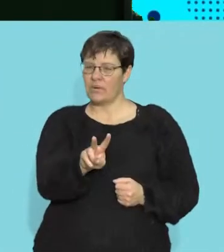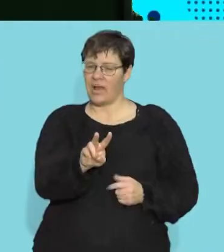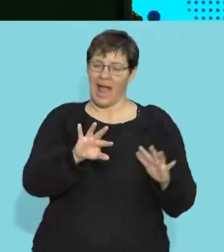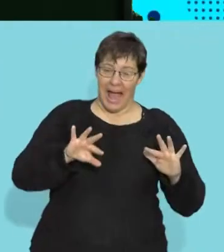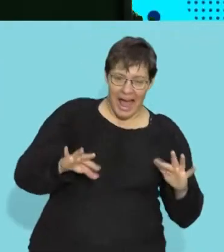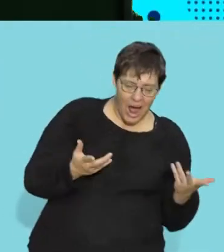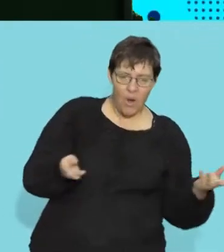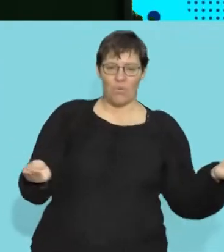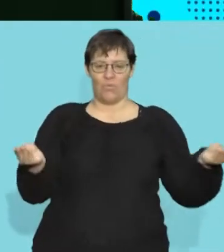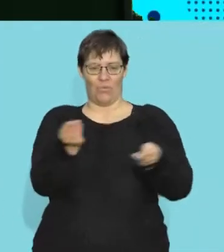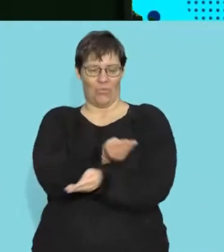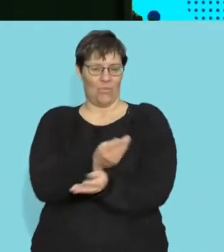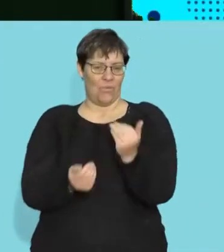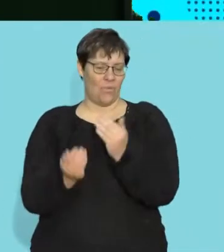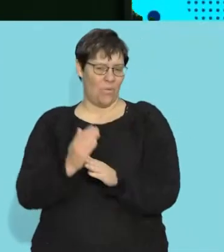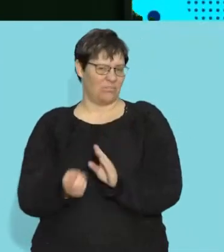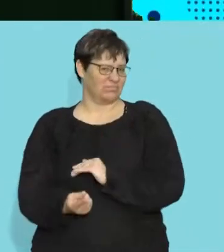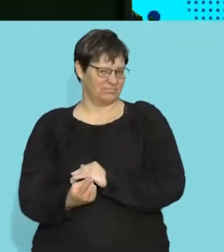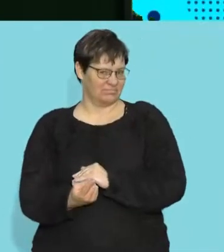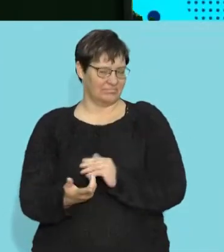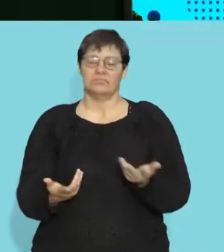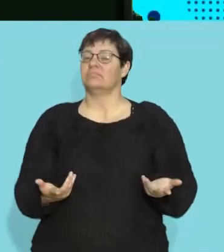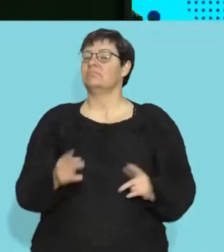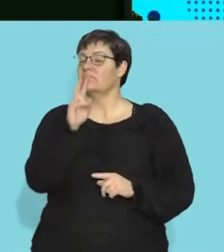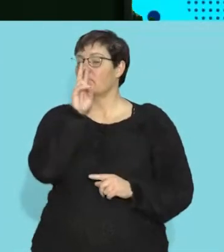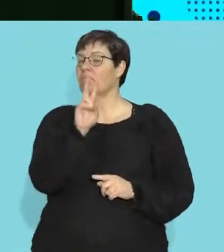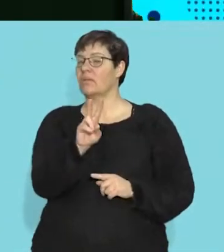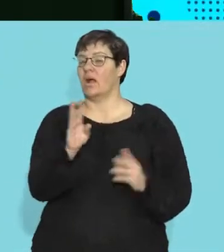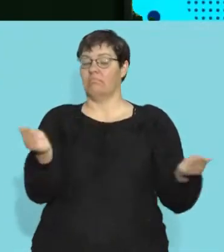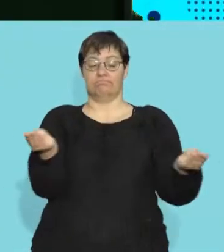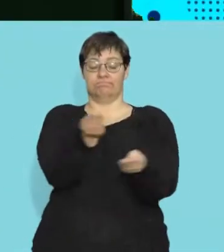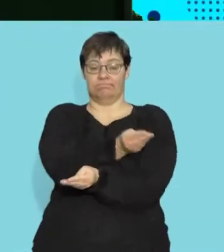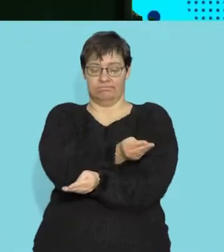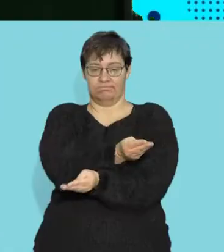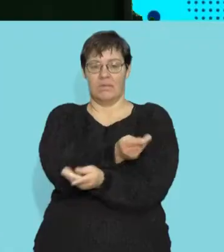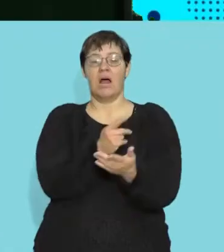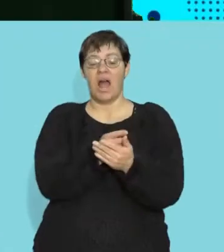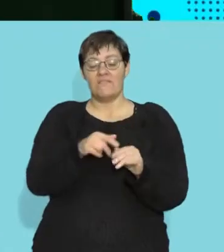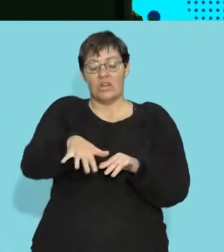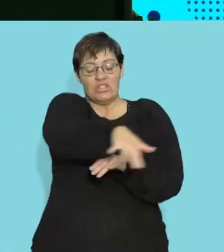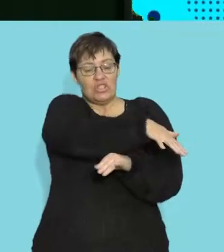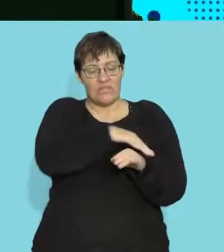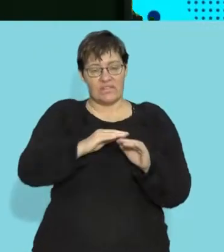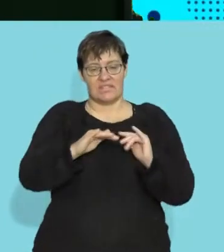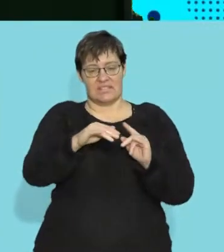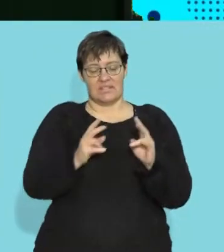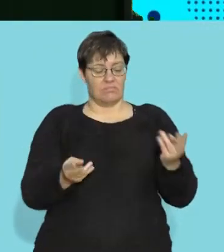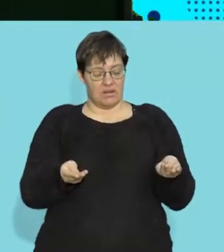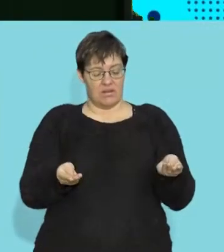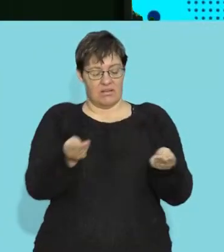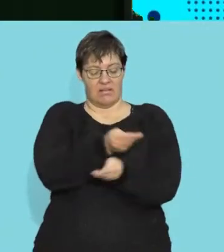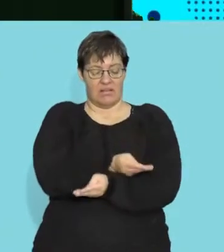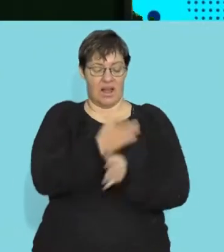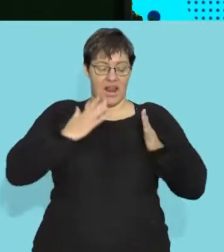how gaseous exchange works. And that is where we exchange gases over a surface area at both